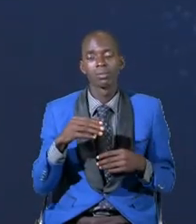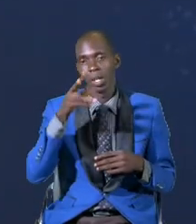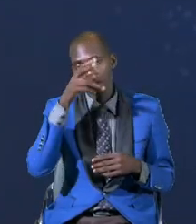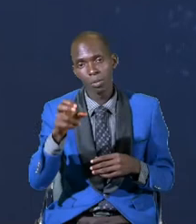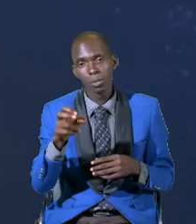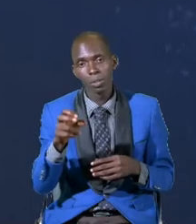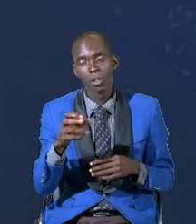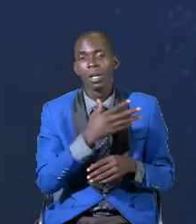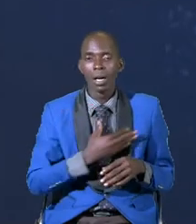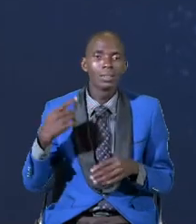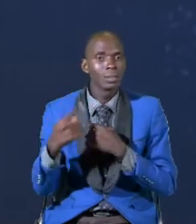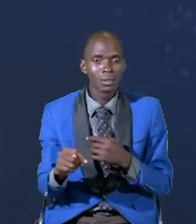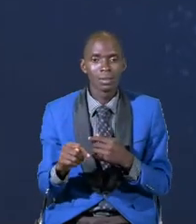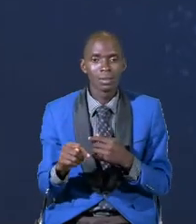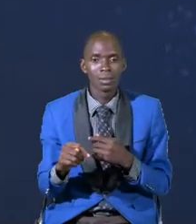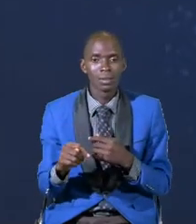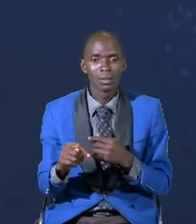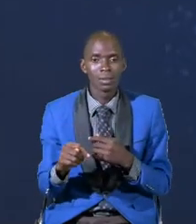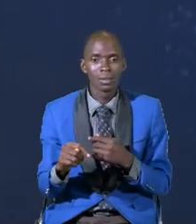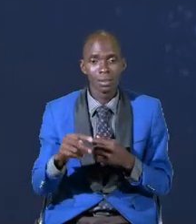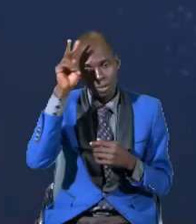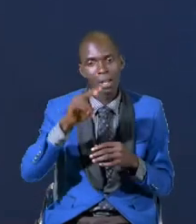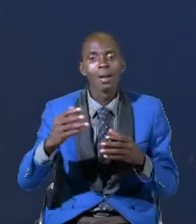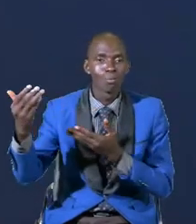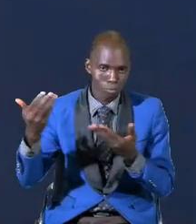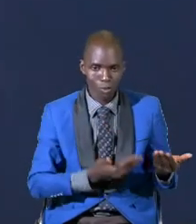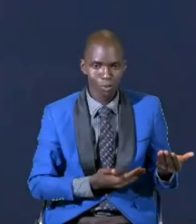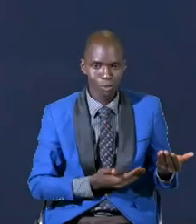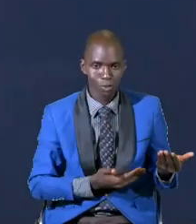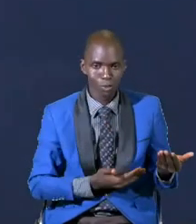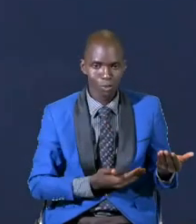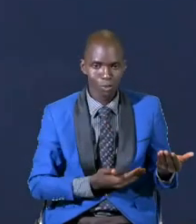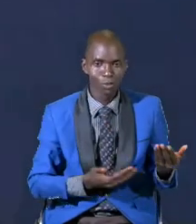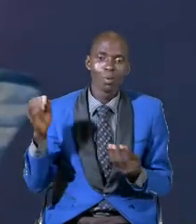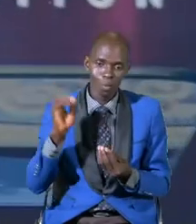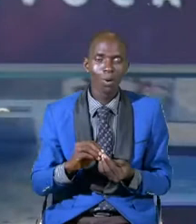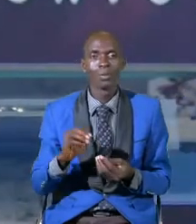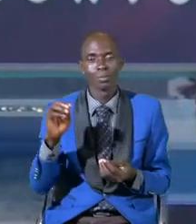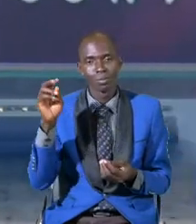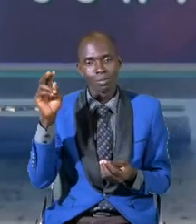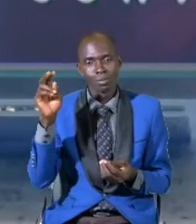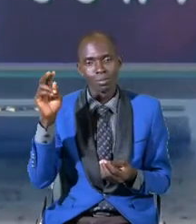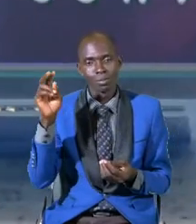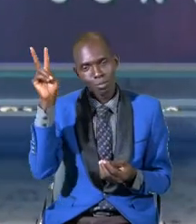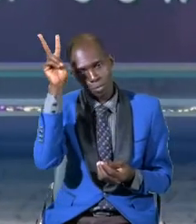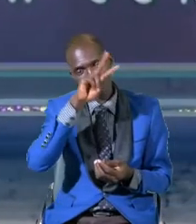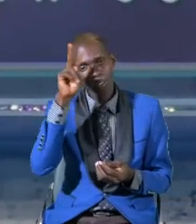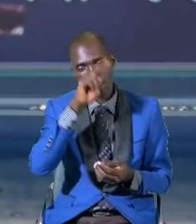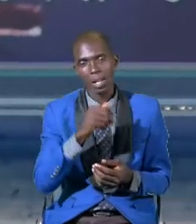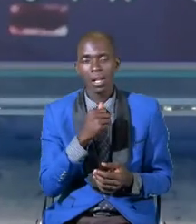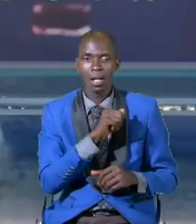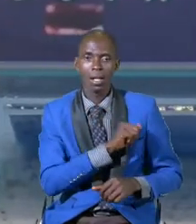acquire more cowardice. They were cowards before they got to that place. Now with